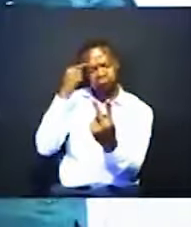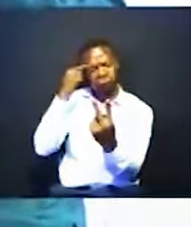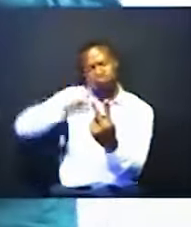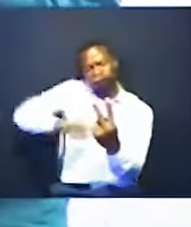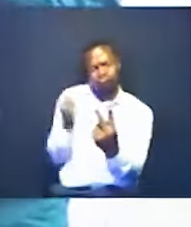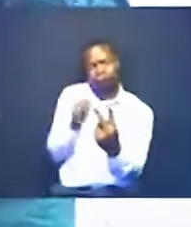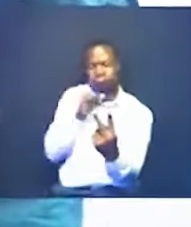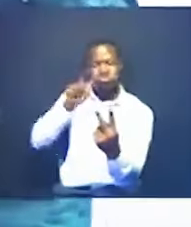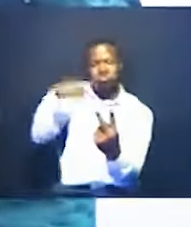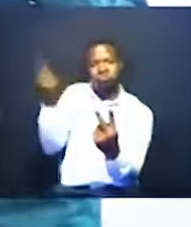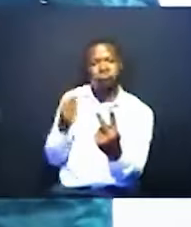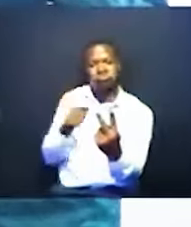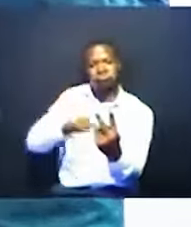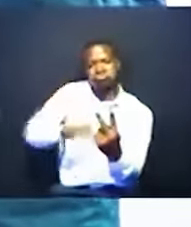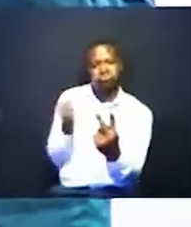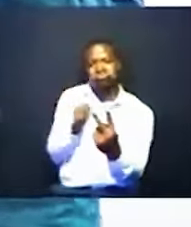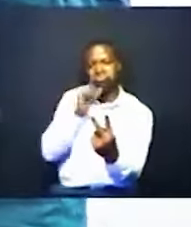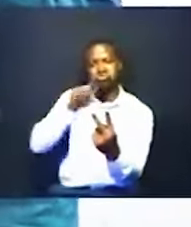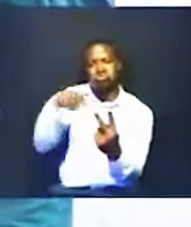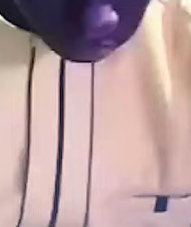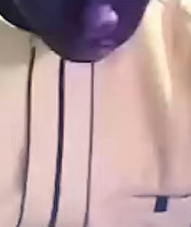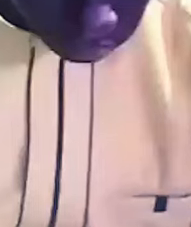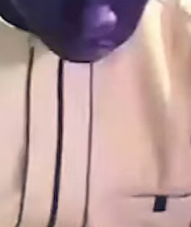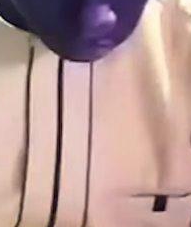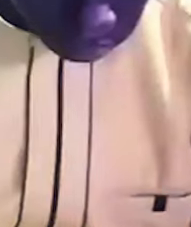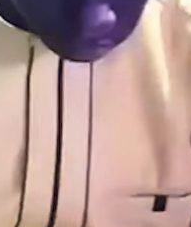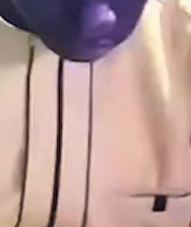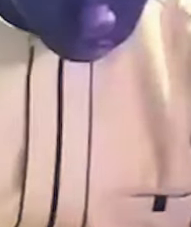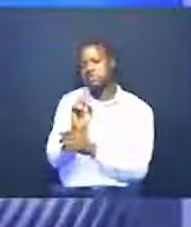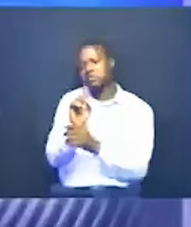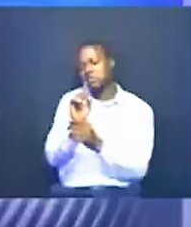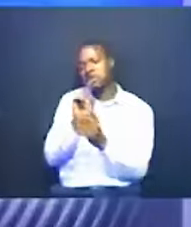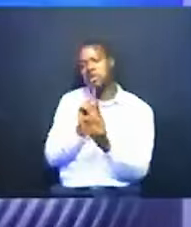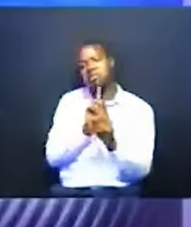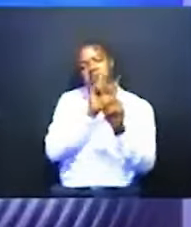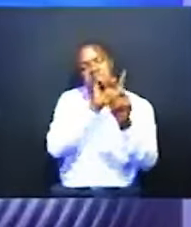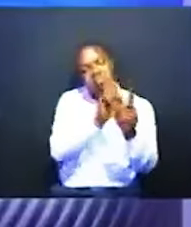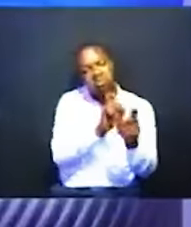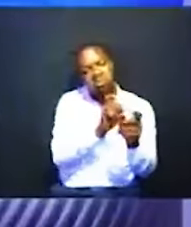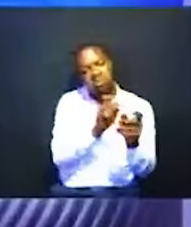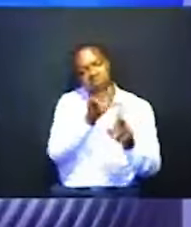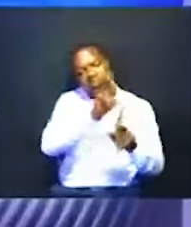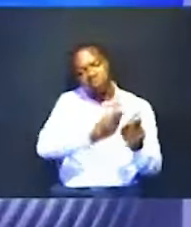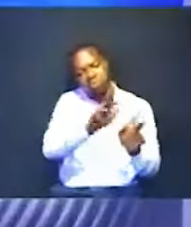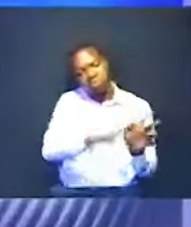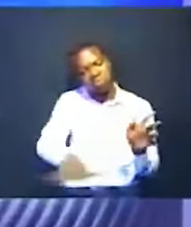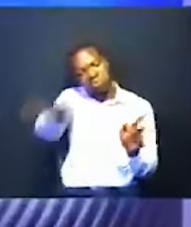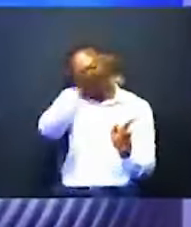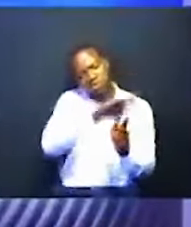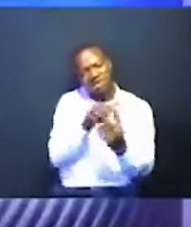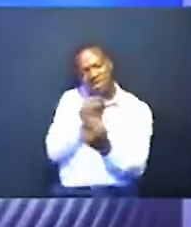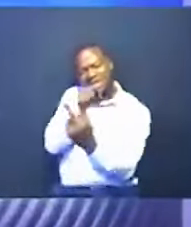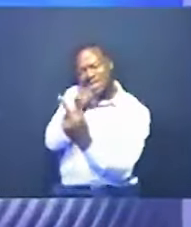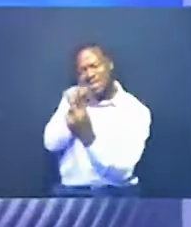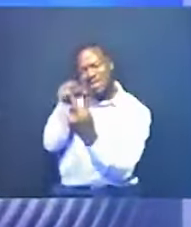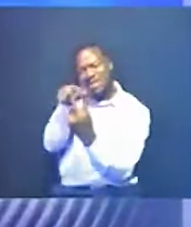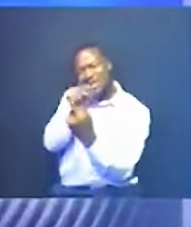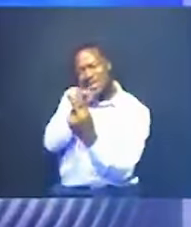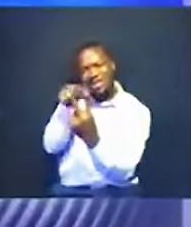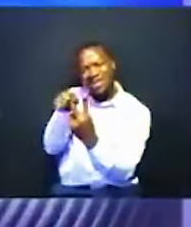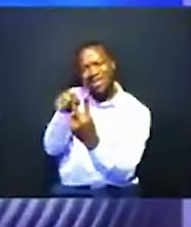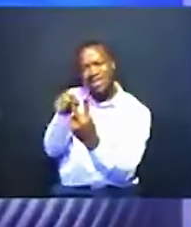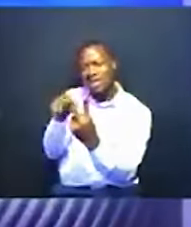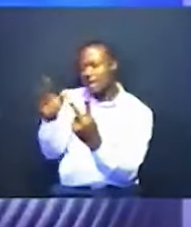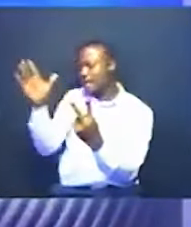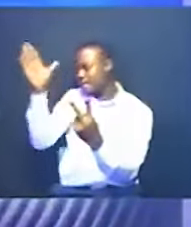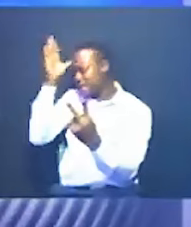And then the question Jesus posed to his hearers was that, which of these ones did the father's